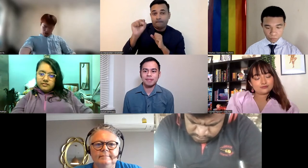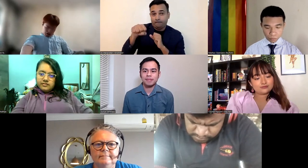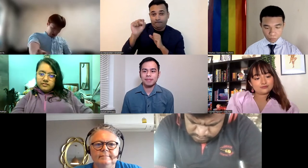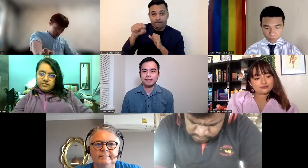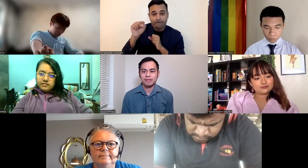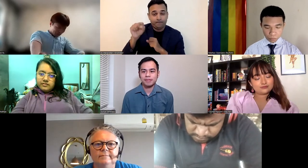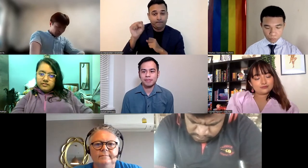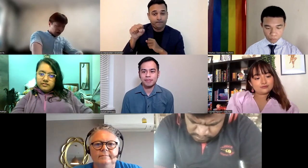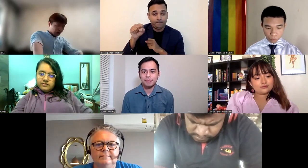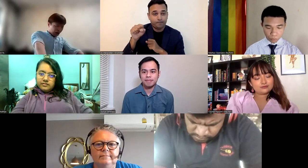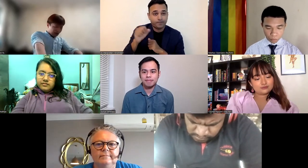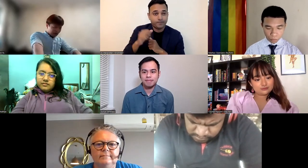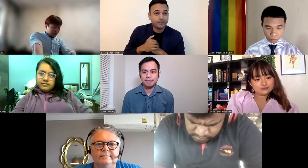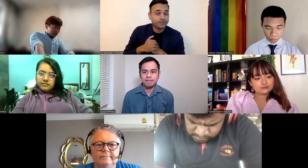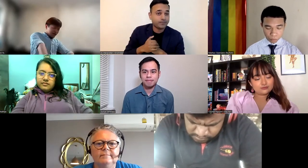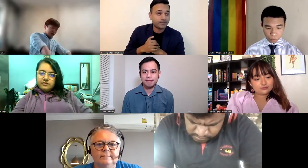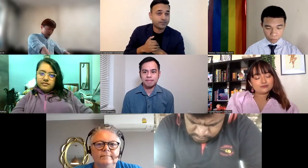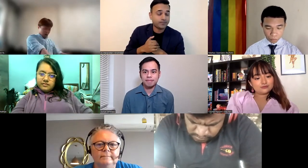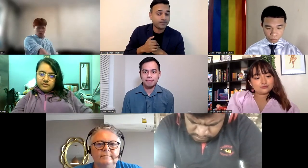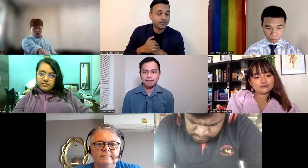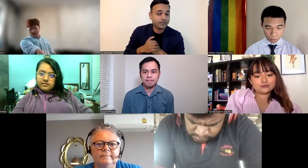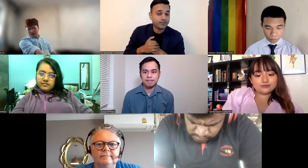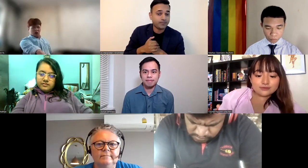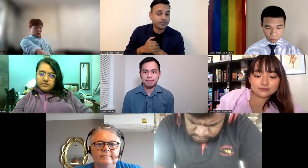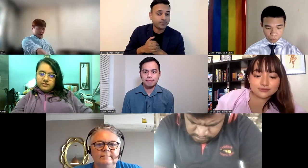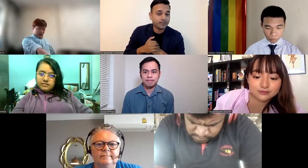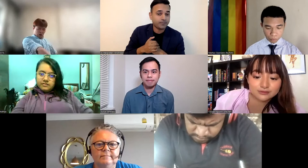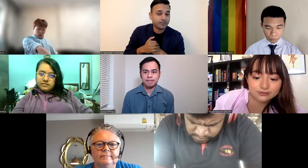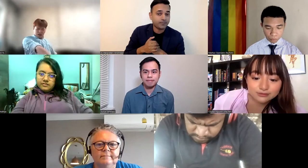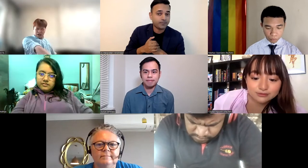I agree with Kavya what she said, because